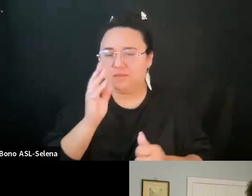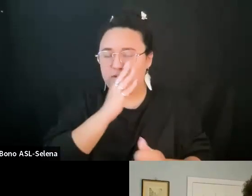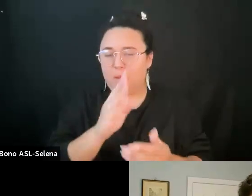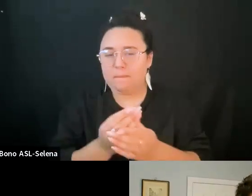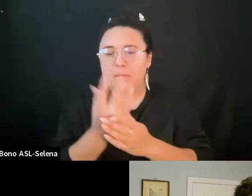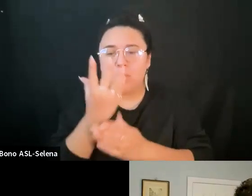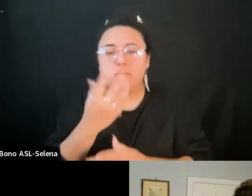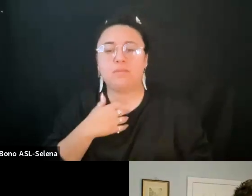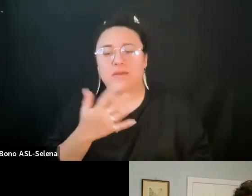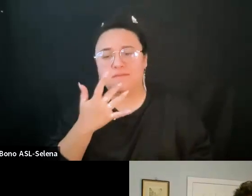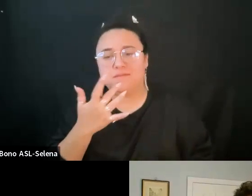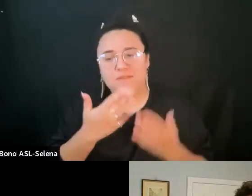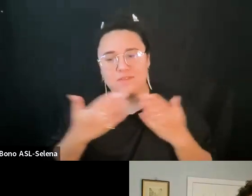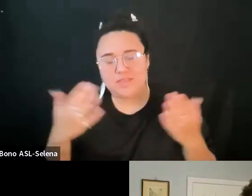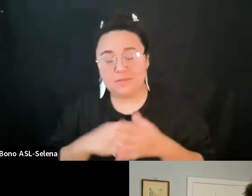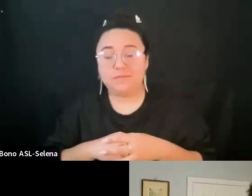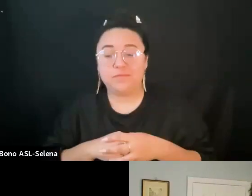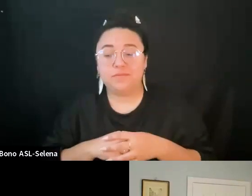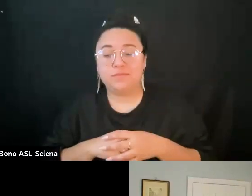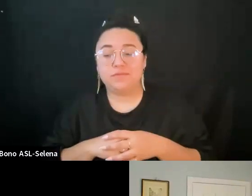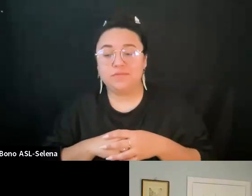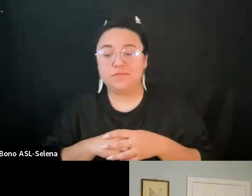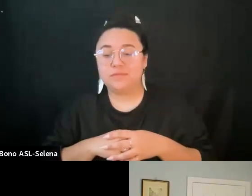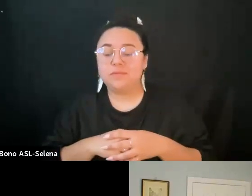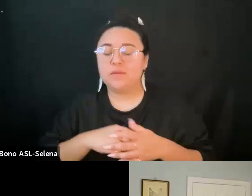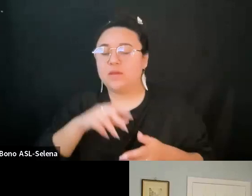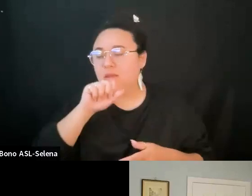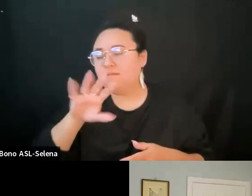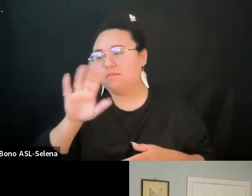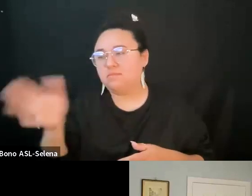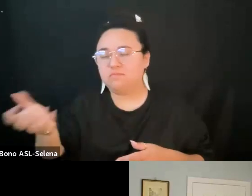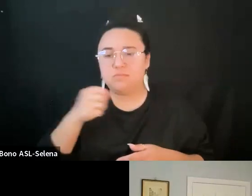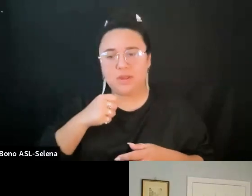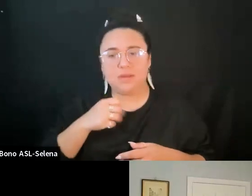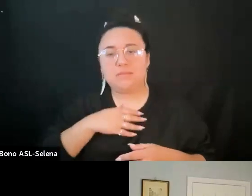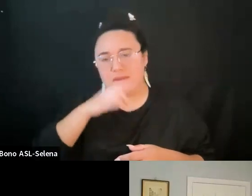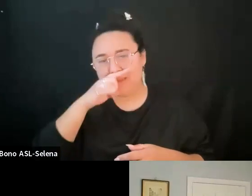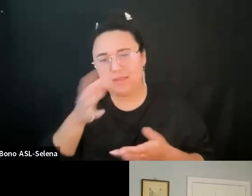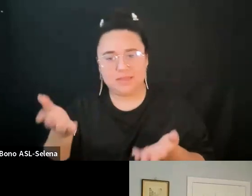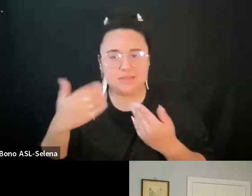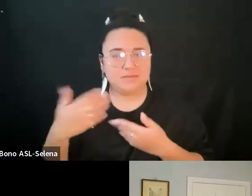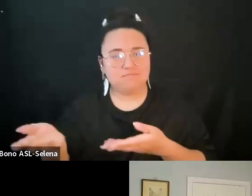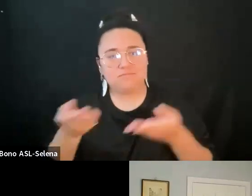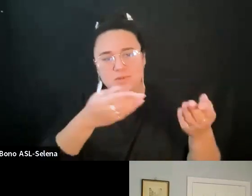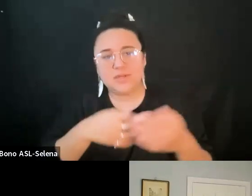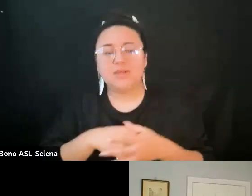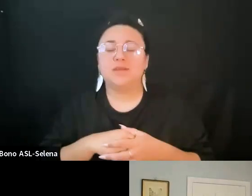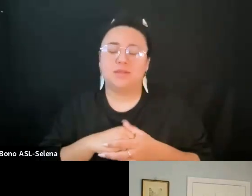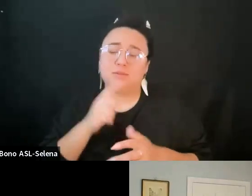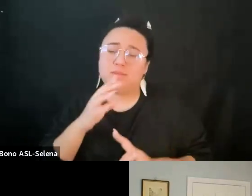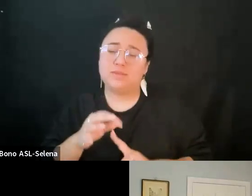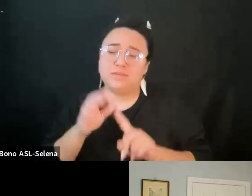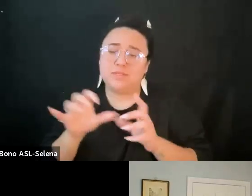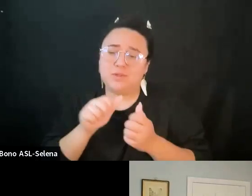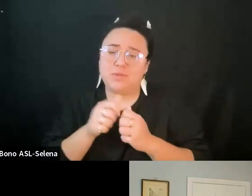thing. And I like to do it with the kids like it. So I think that's really special to do with them as